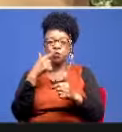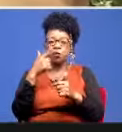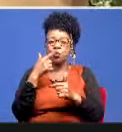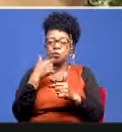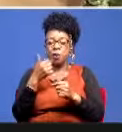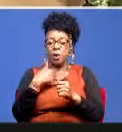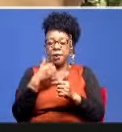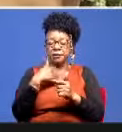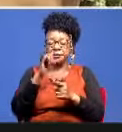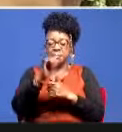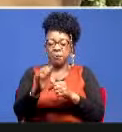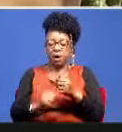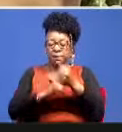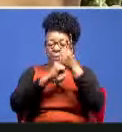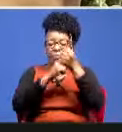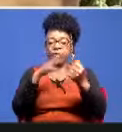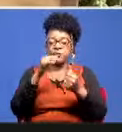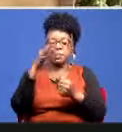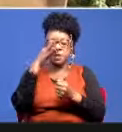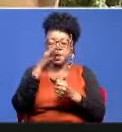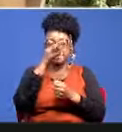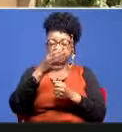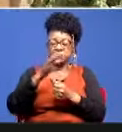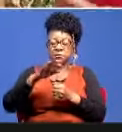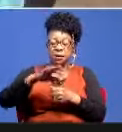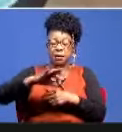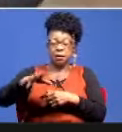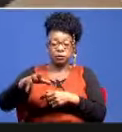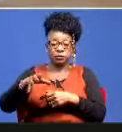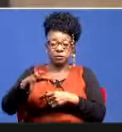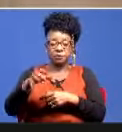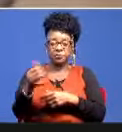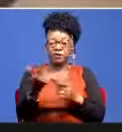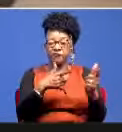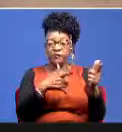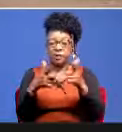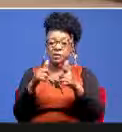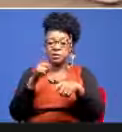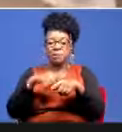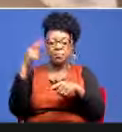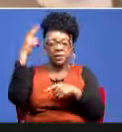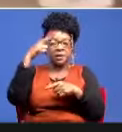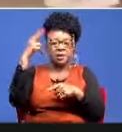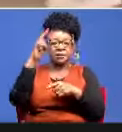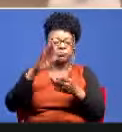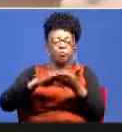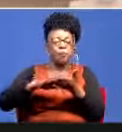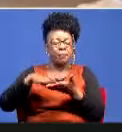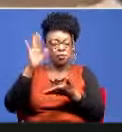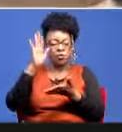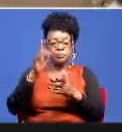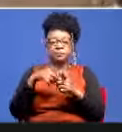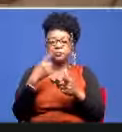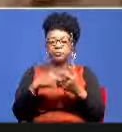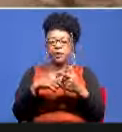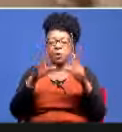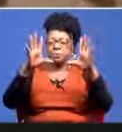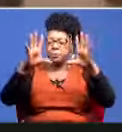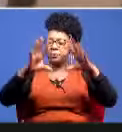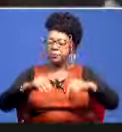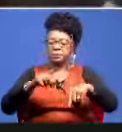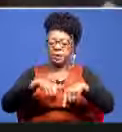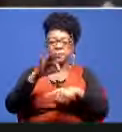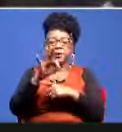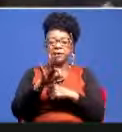the Nyeri Town's fire engine department after realizing that the fire was too big. The fire was put out at 3